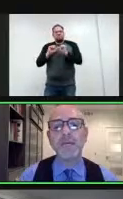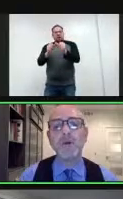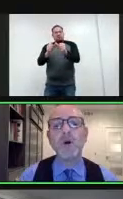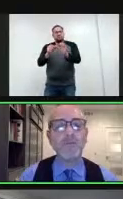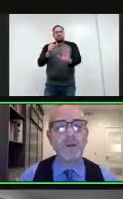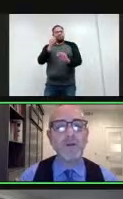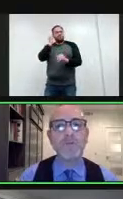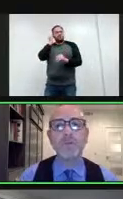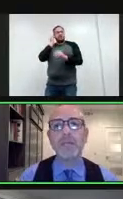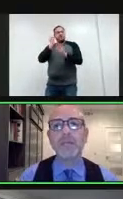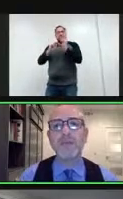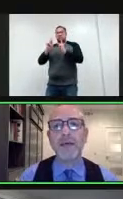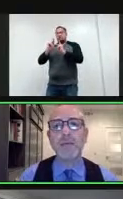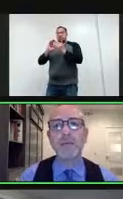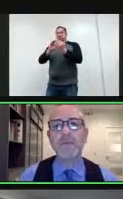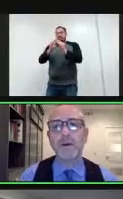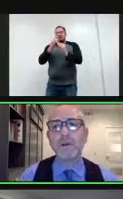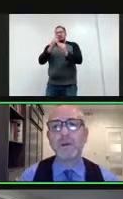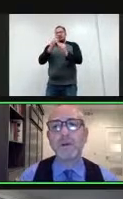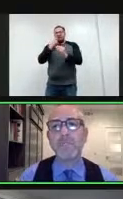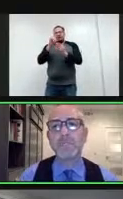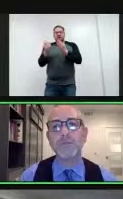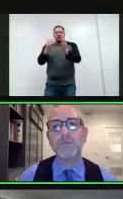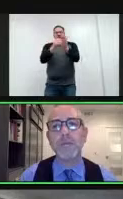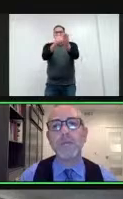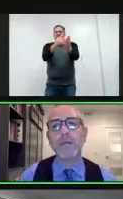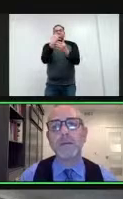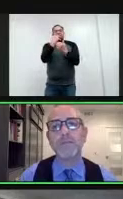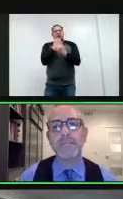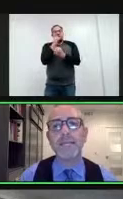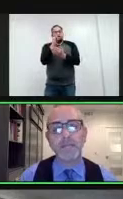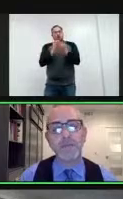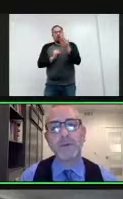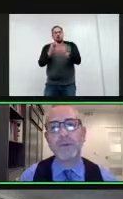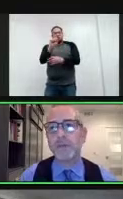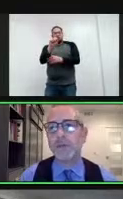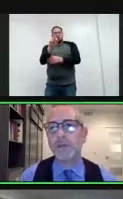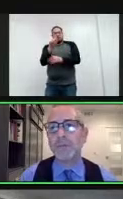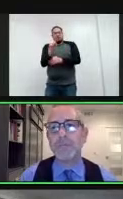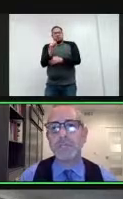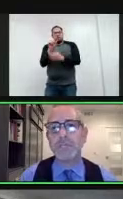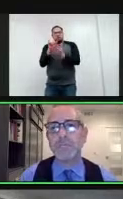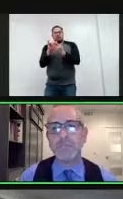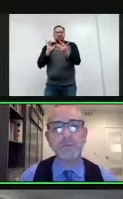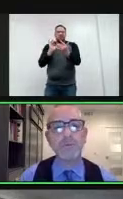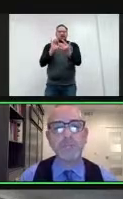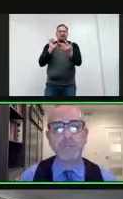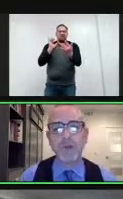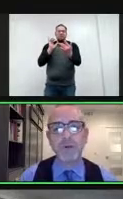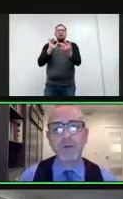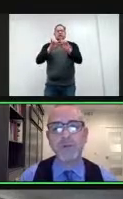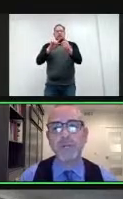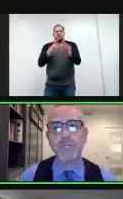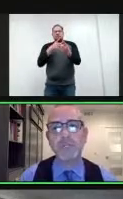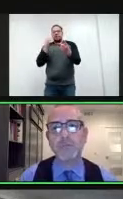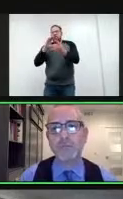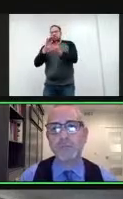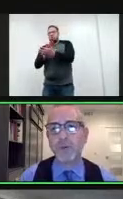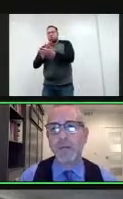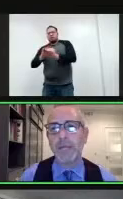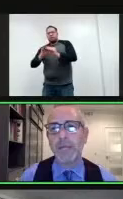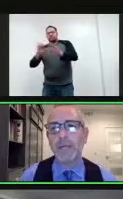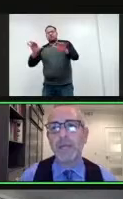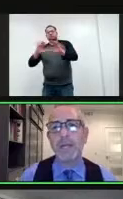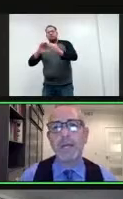said over and over that the valuing of arts serves as a connection point between the districts and schools and the broader community. It's a source